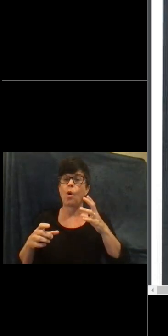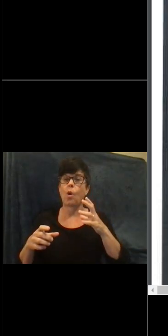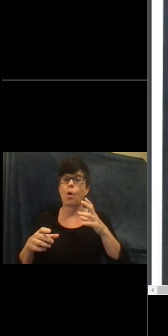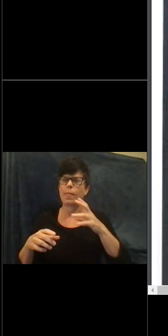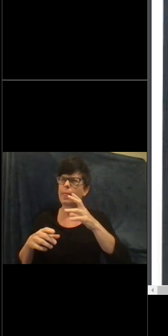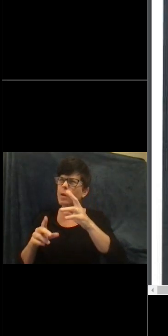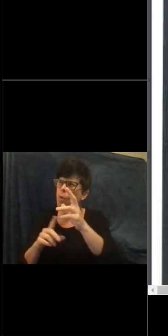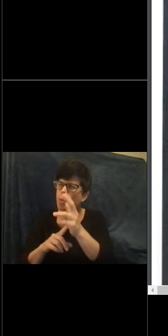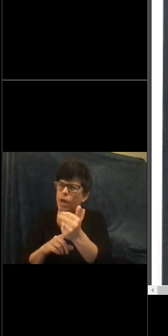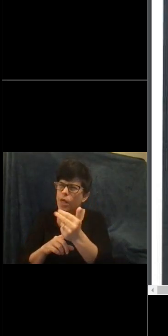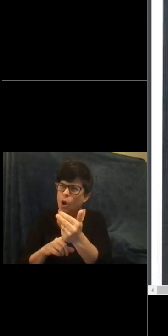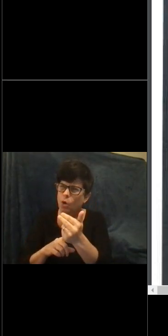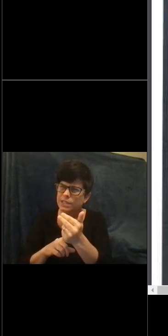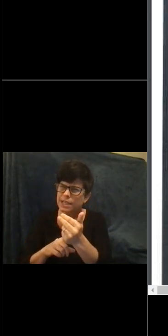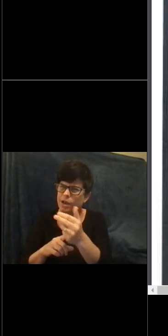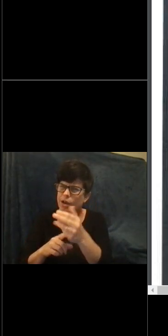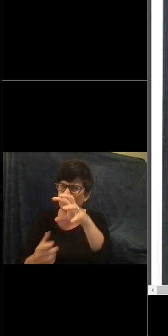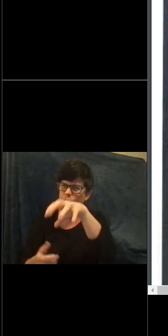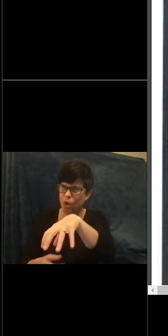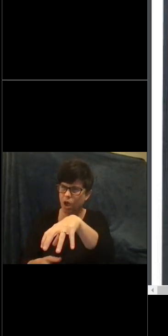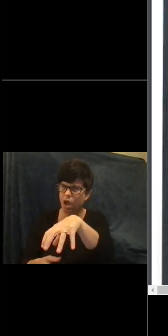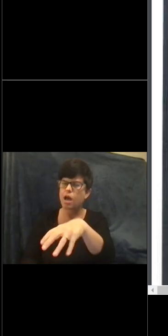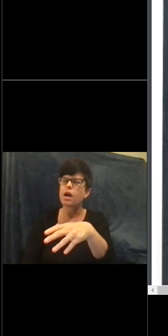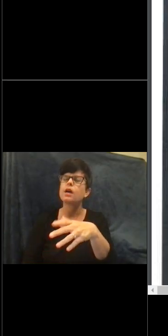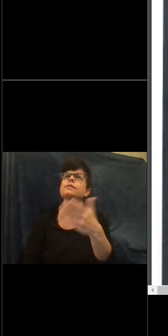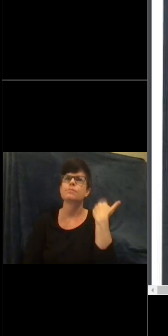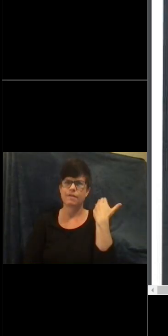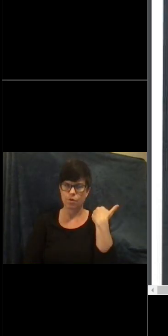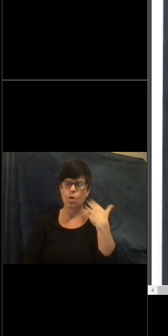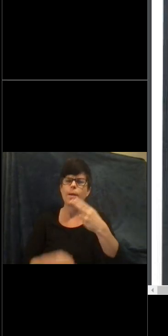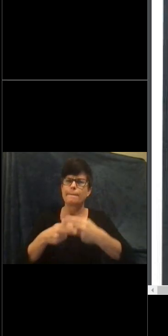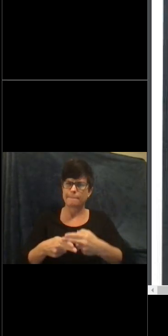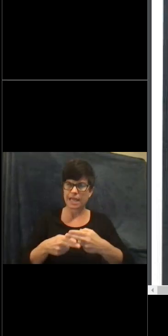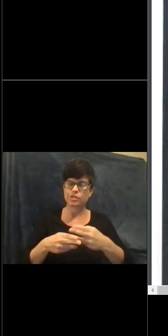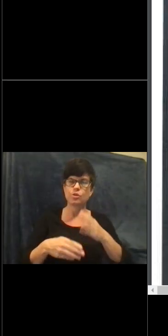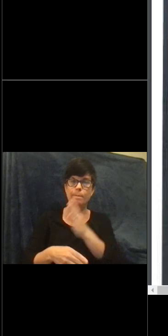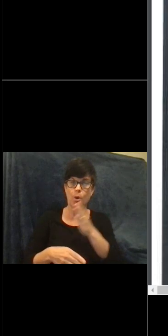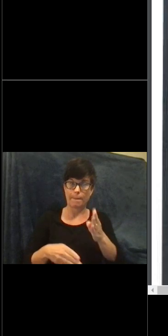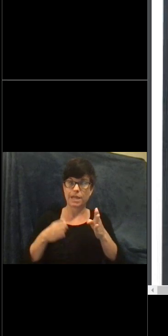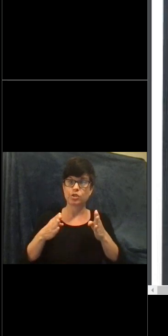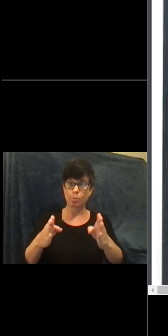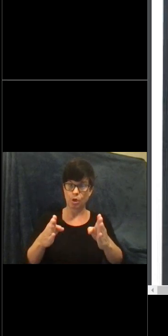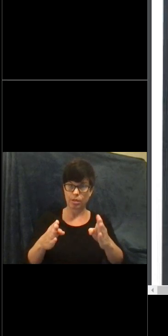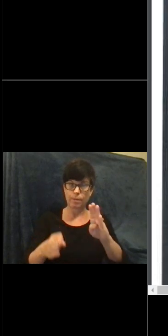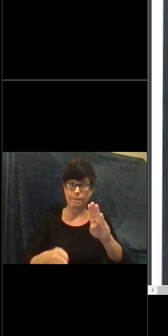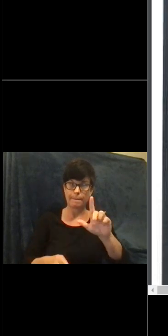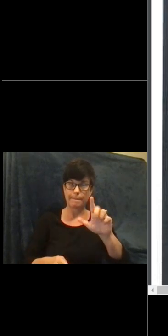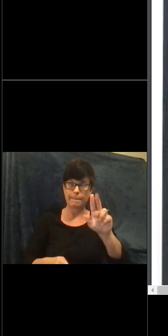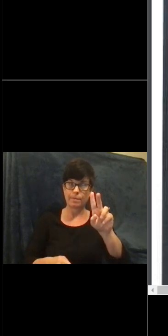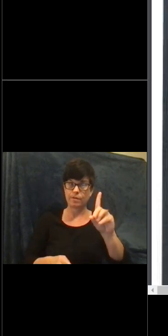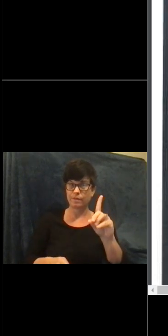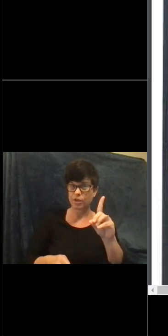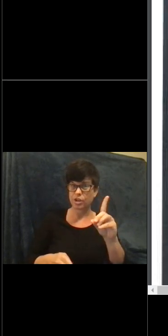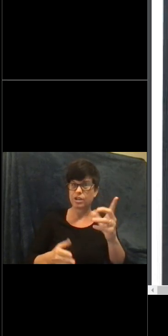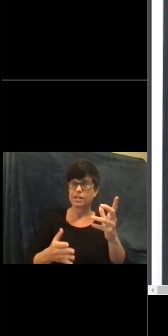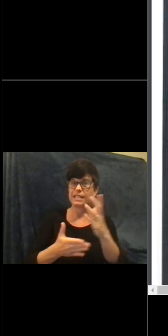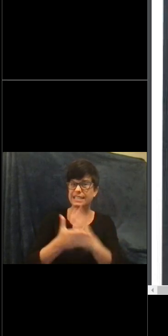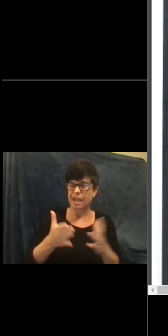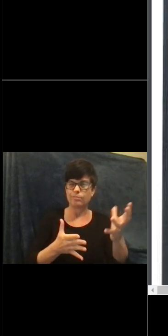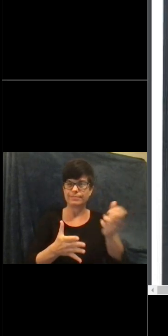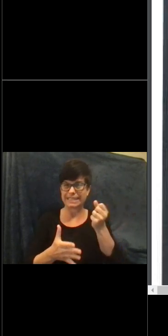think you may have mentioned this, Boynton Beach Boulevard, some takings occurred. In any